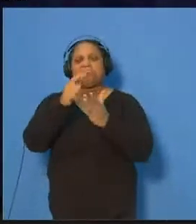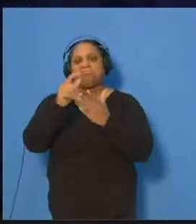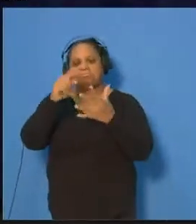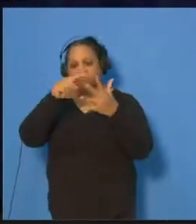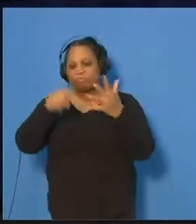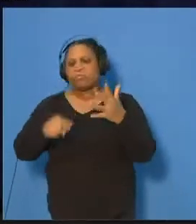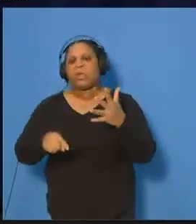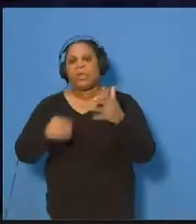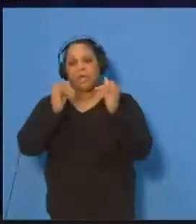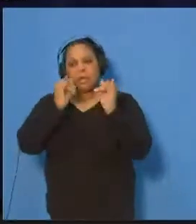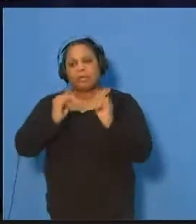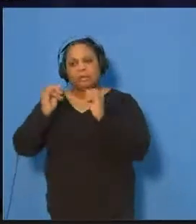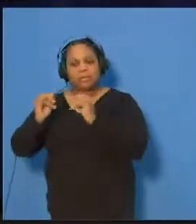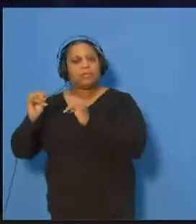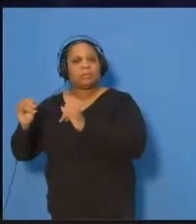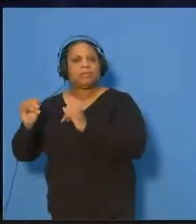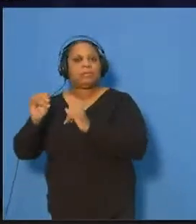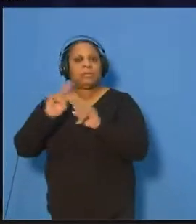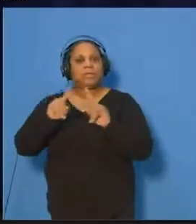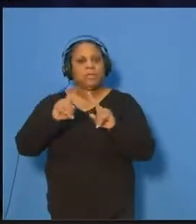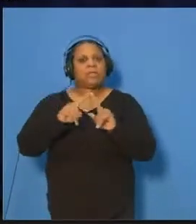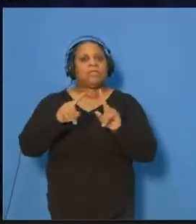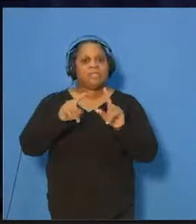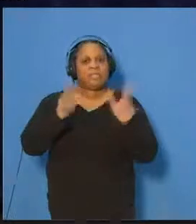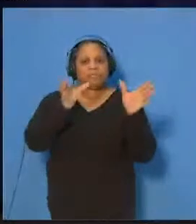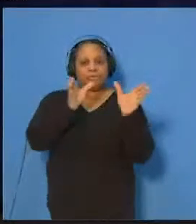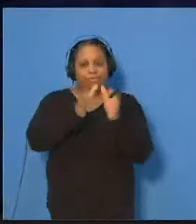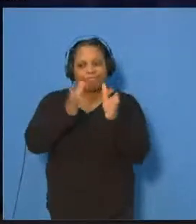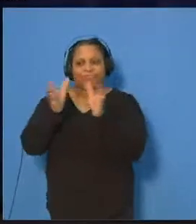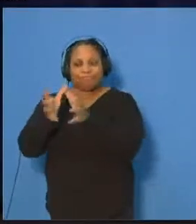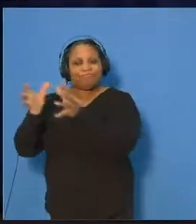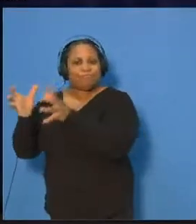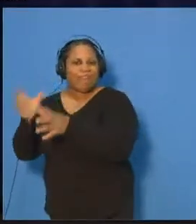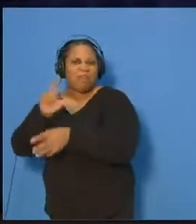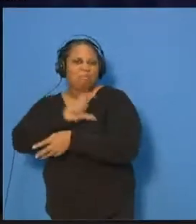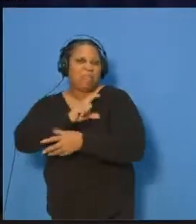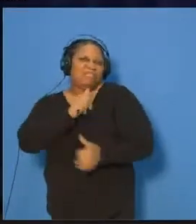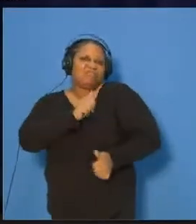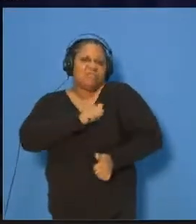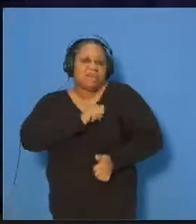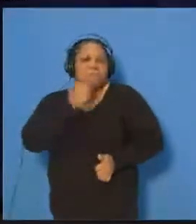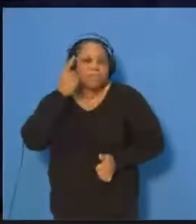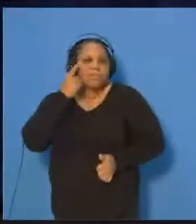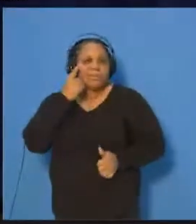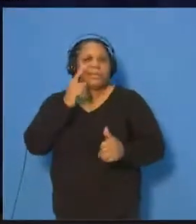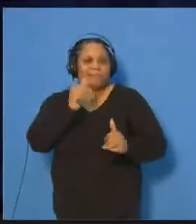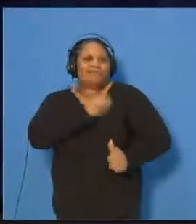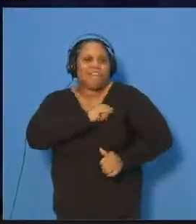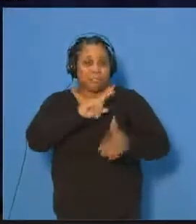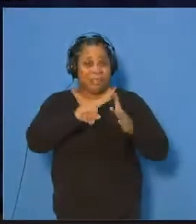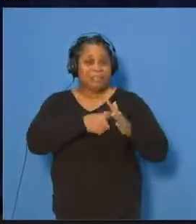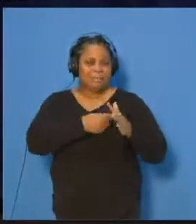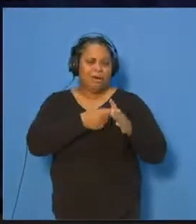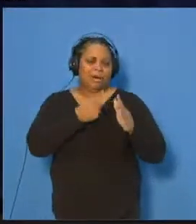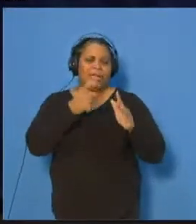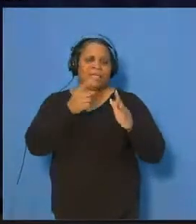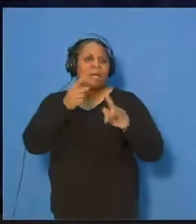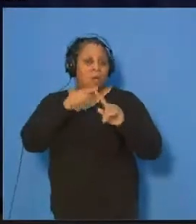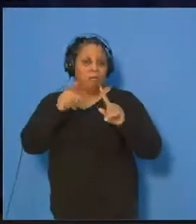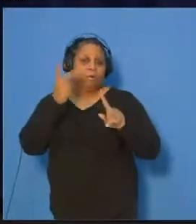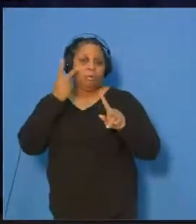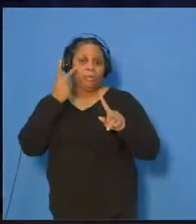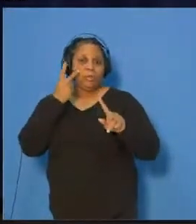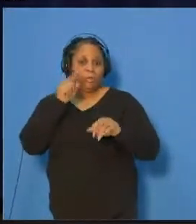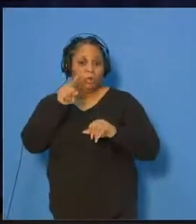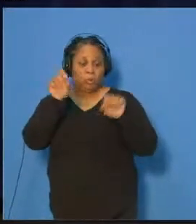of individual persons and said that, whether it's police, I think regiment was the ones who started, et cetera. And so when we saw